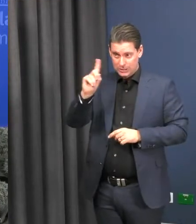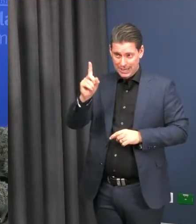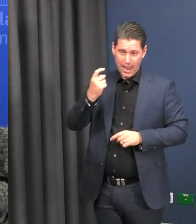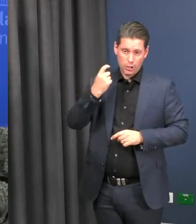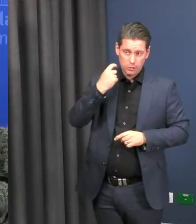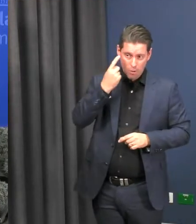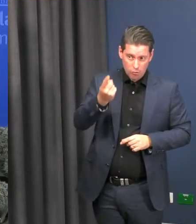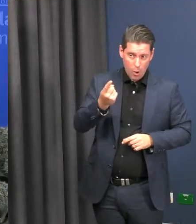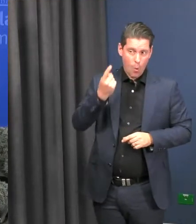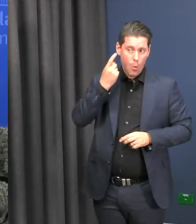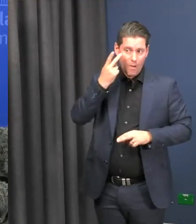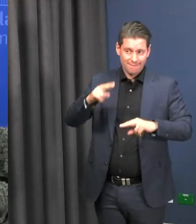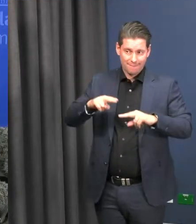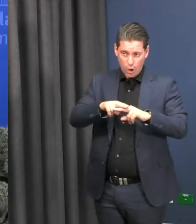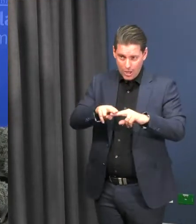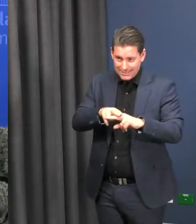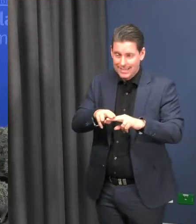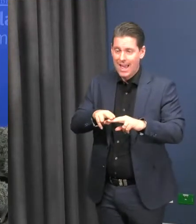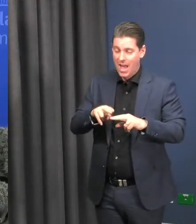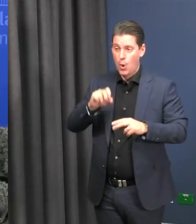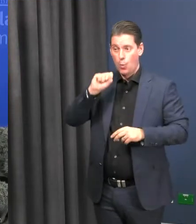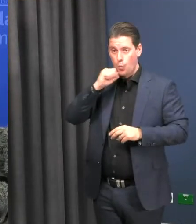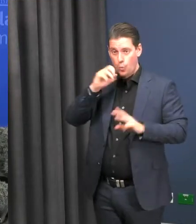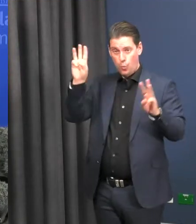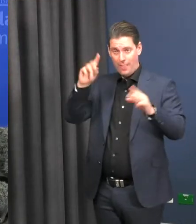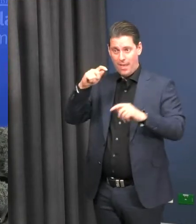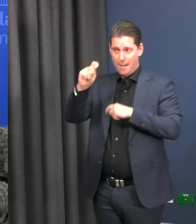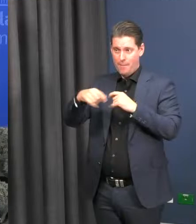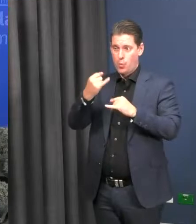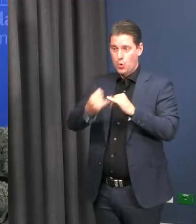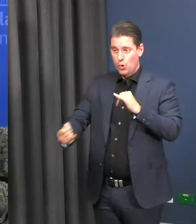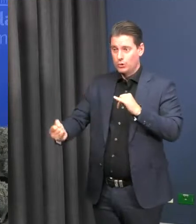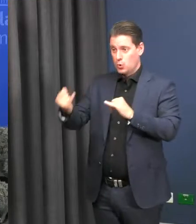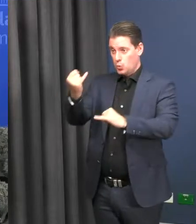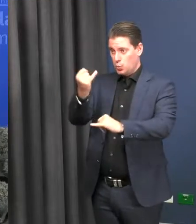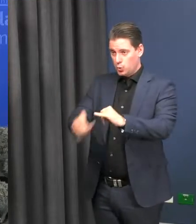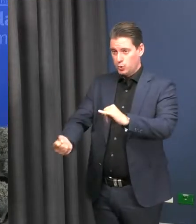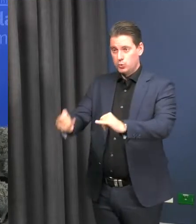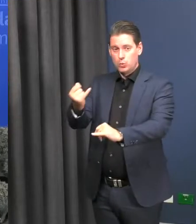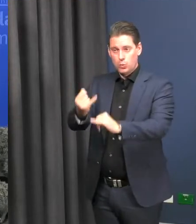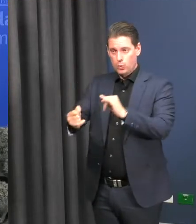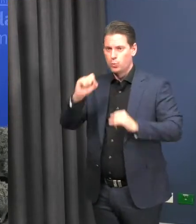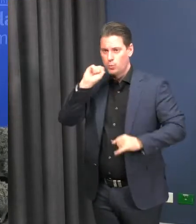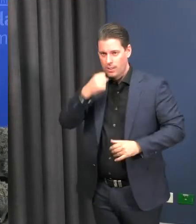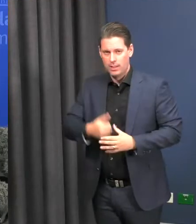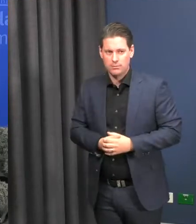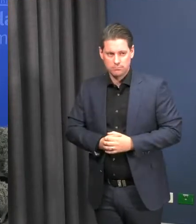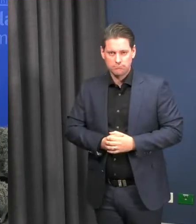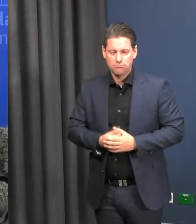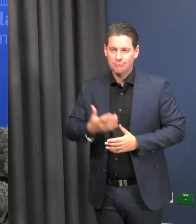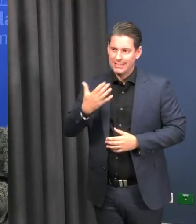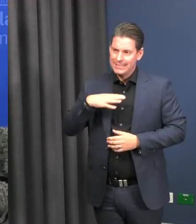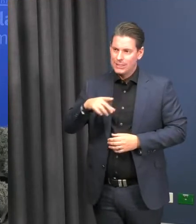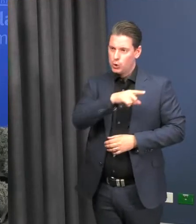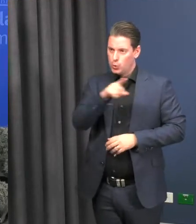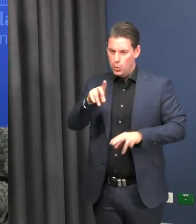heard from the Bureau, the weather system to deteriorate. We need Queenslanders to stay in contact with messaging. If you're